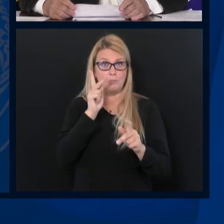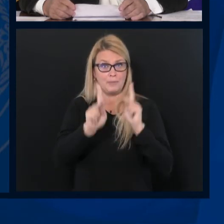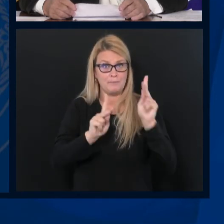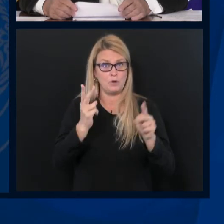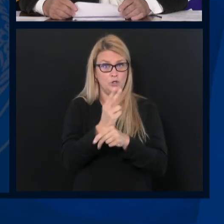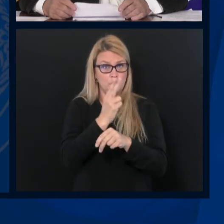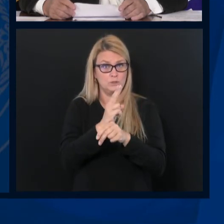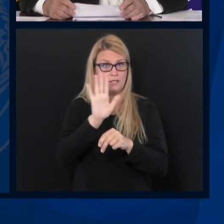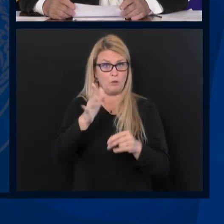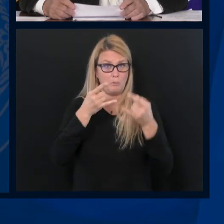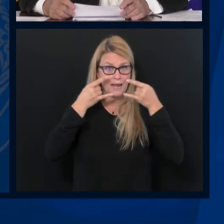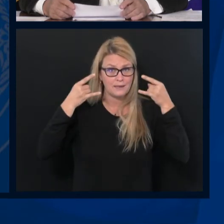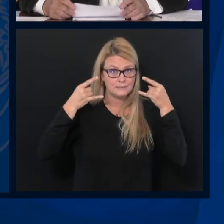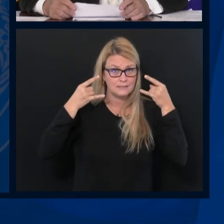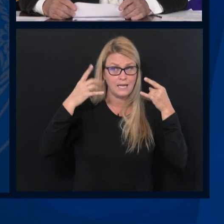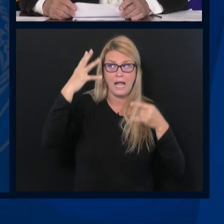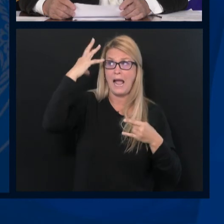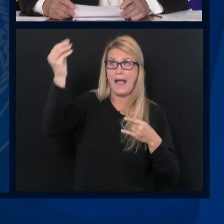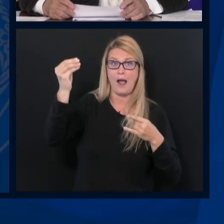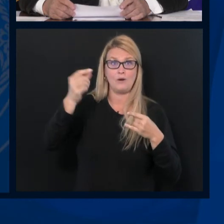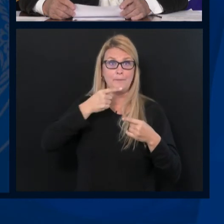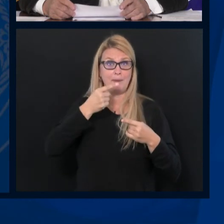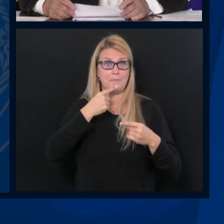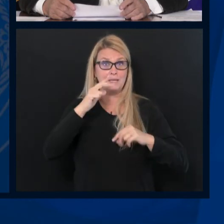on when they're out in public buildings, and